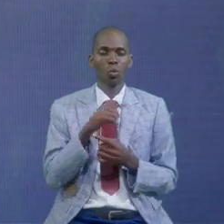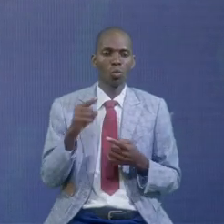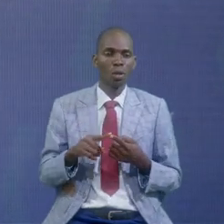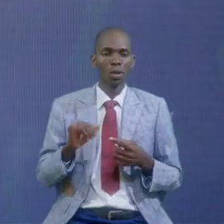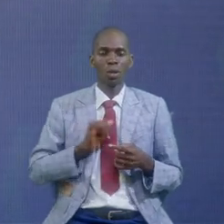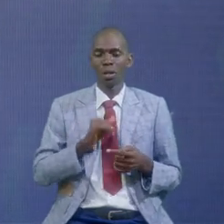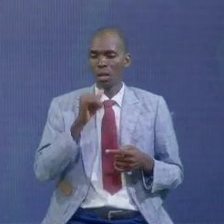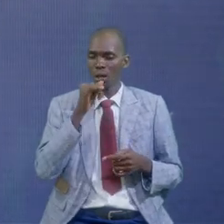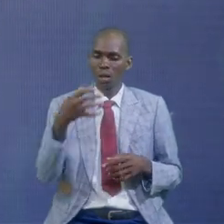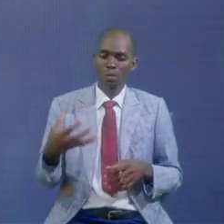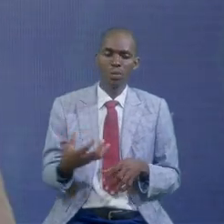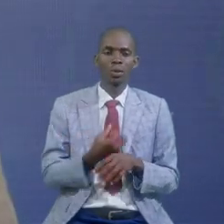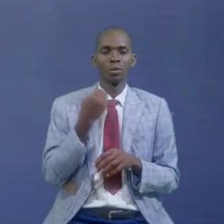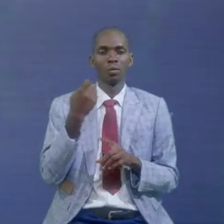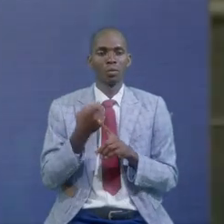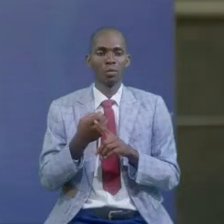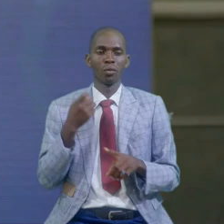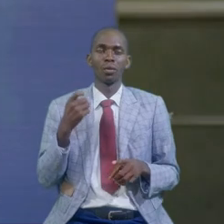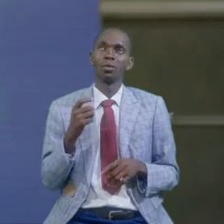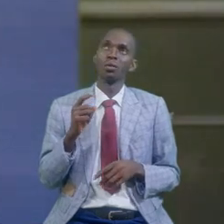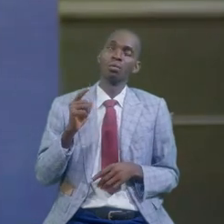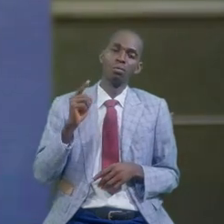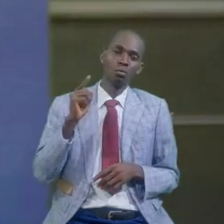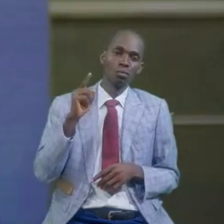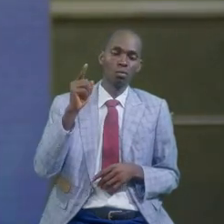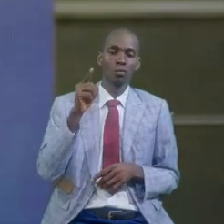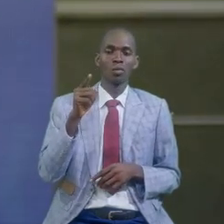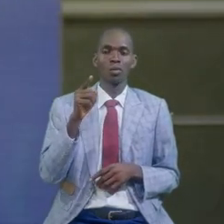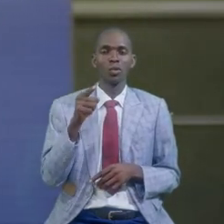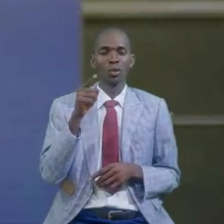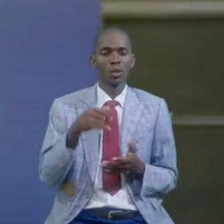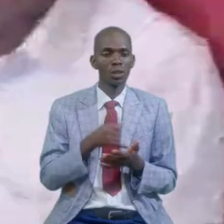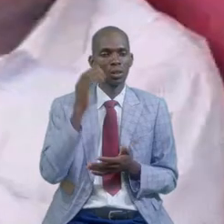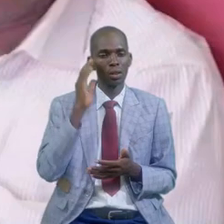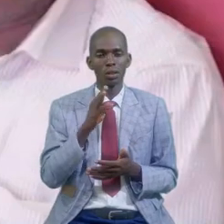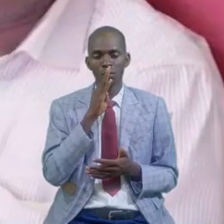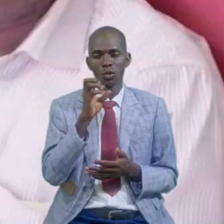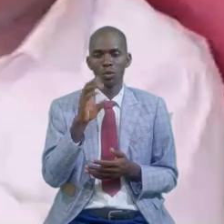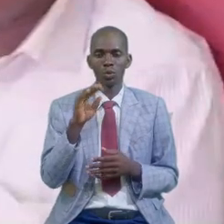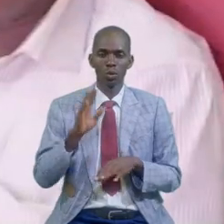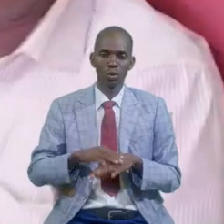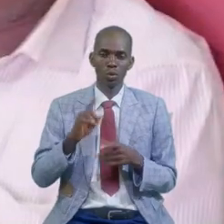taken from thee, it shall be so unto thee.